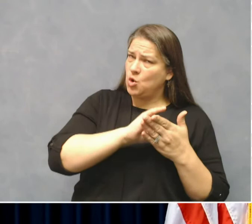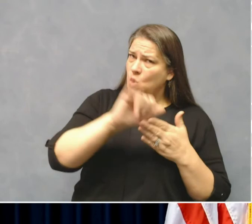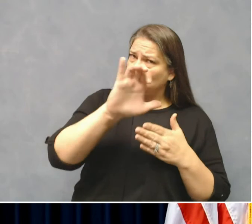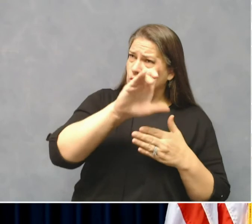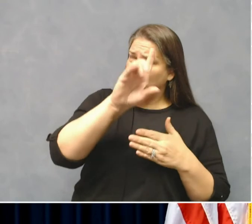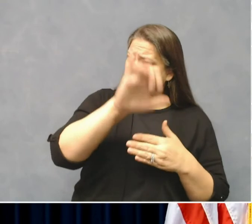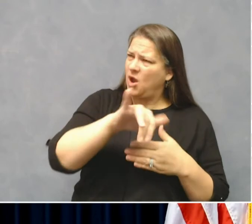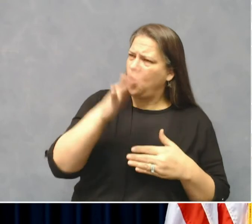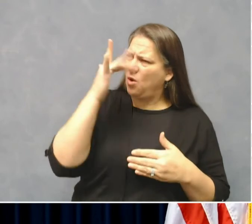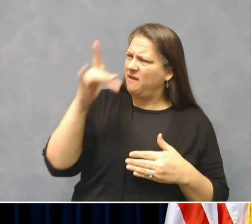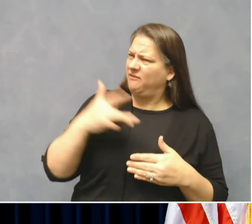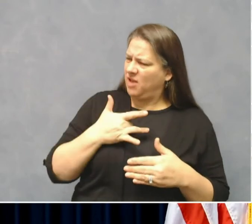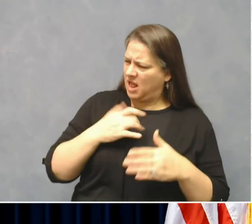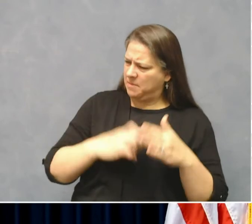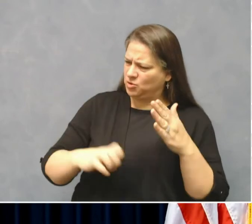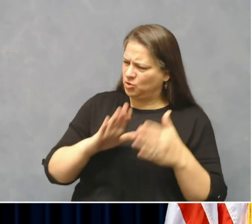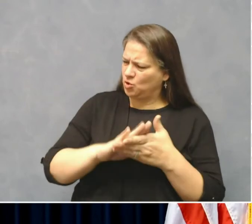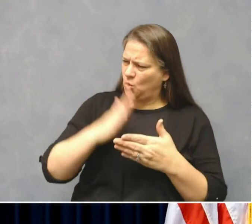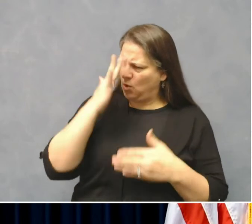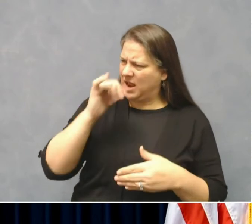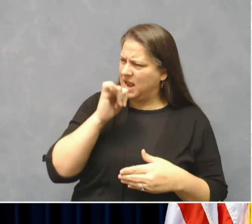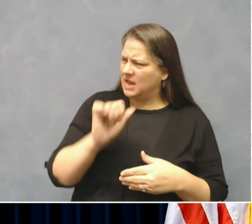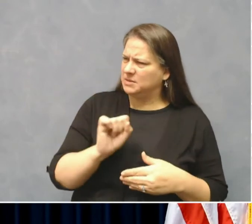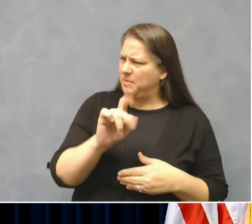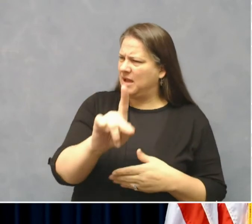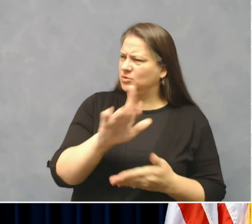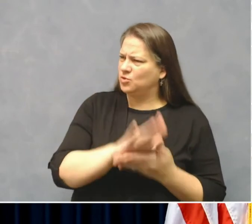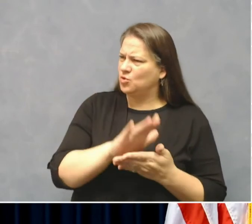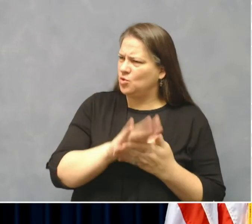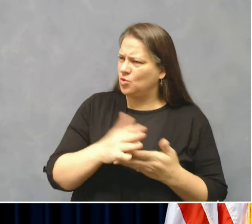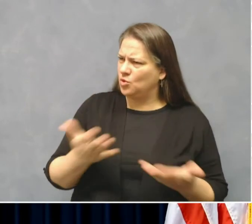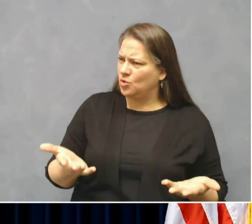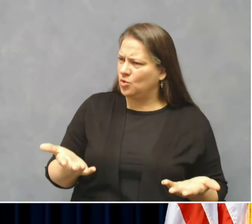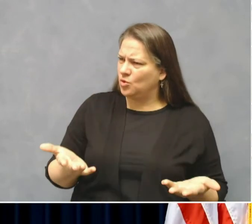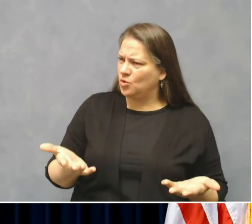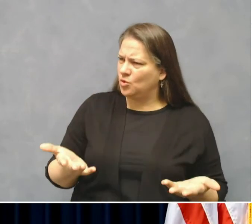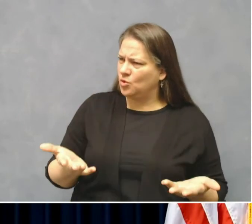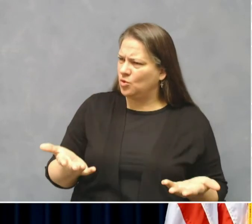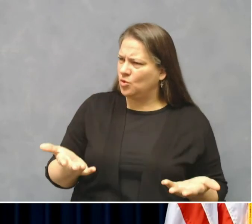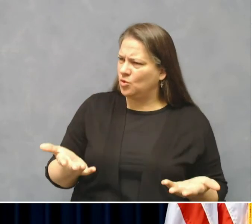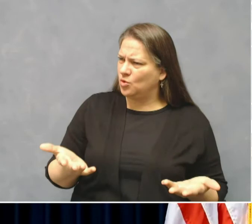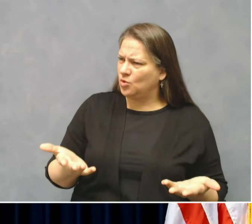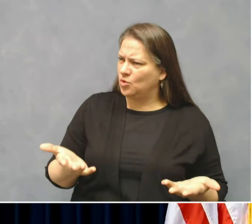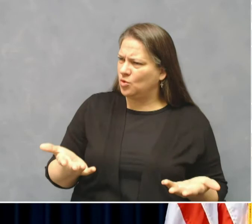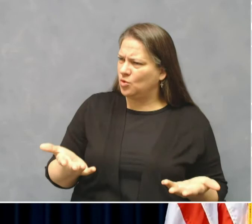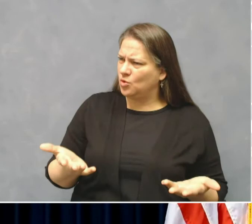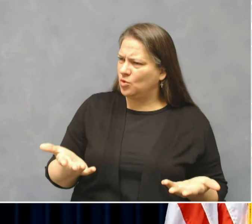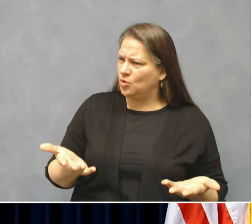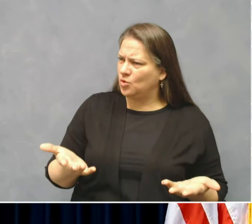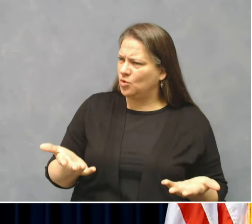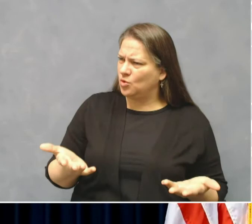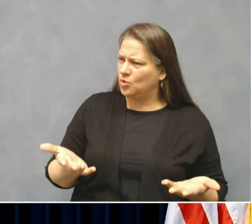schools couldn't go back even when county rates are high. Right